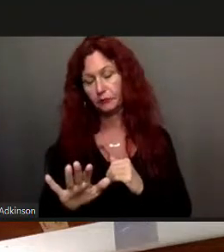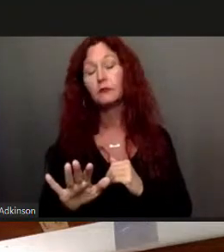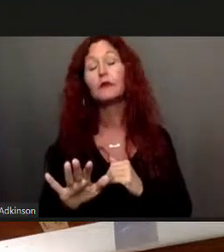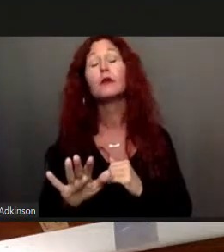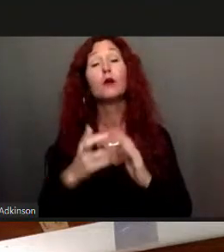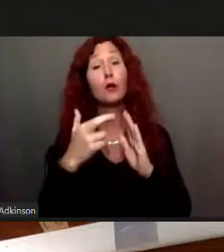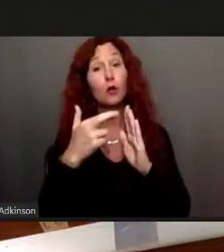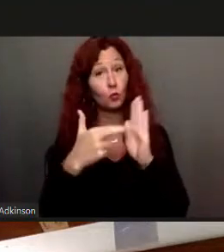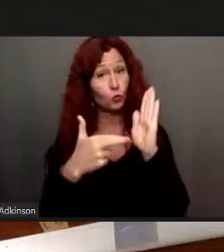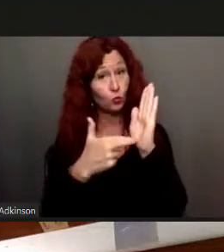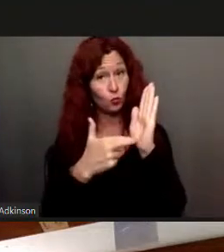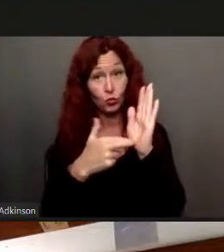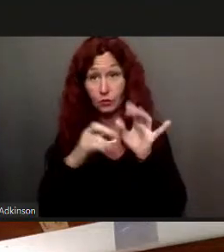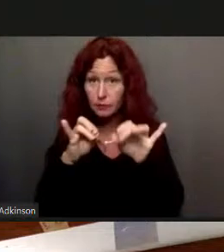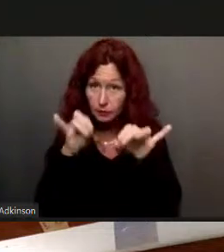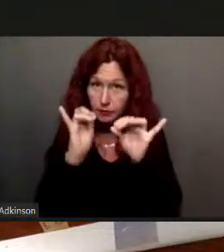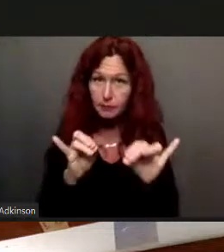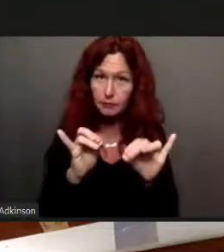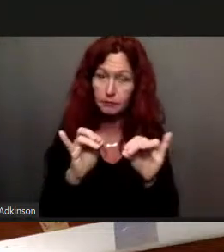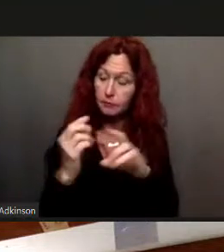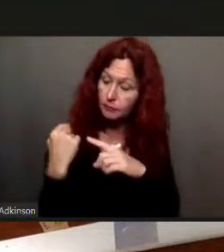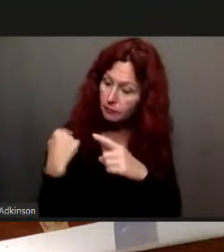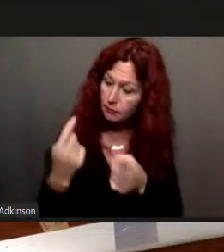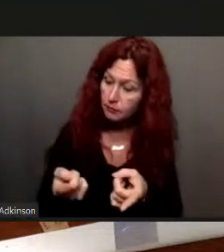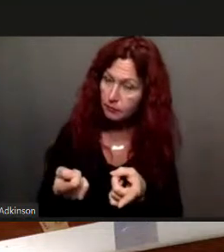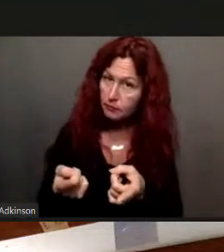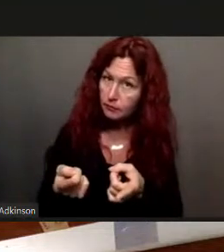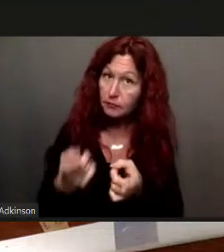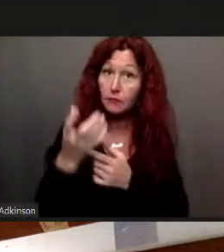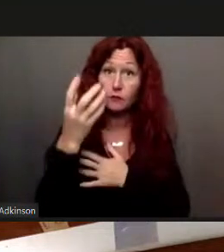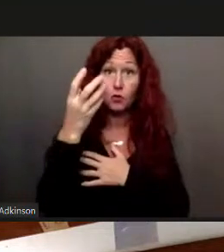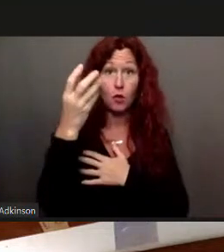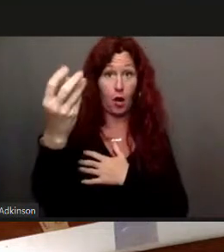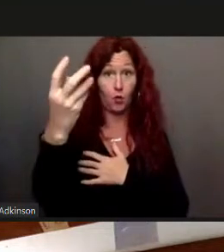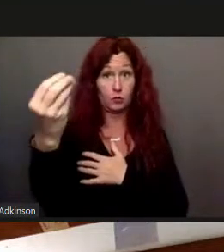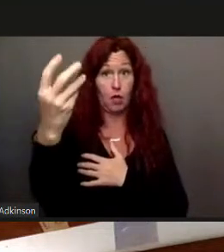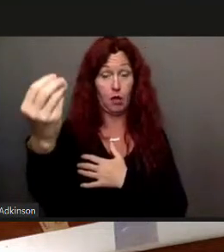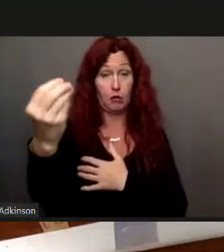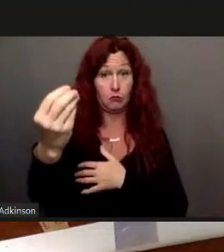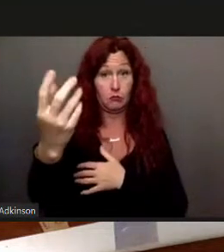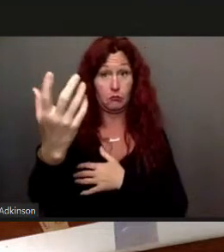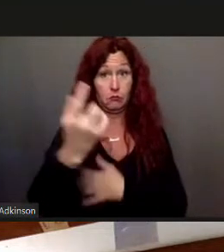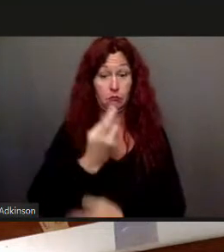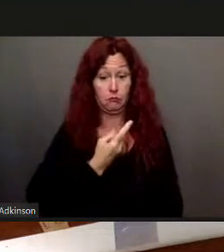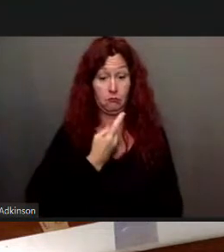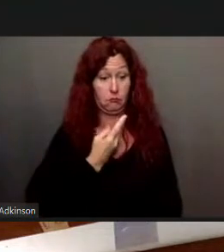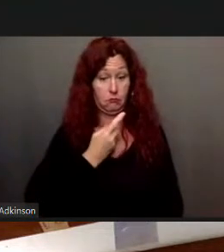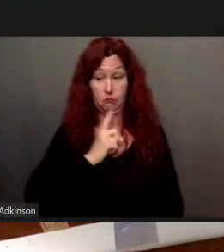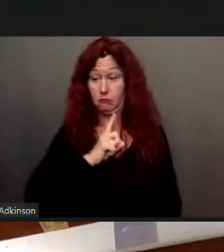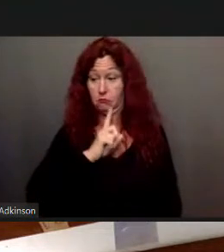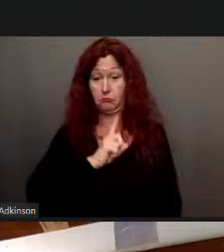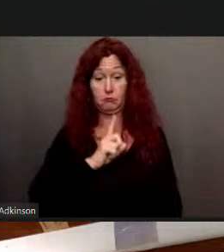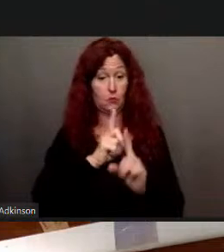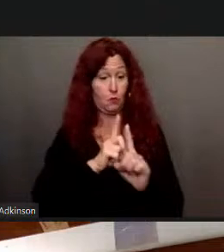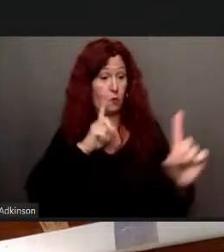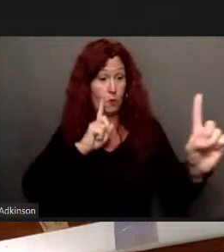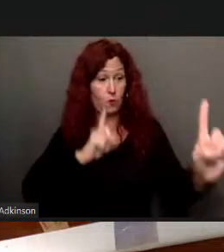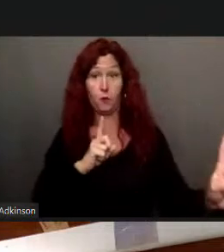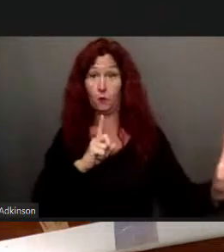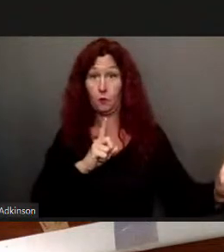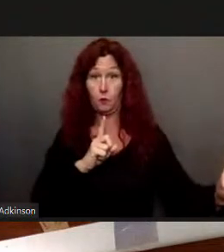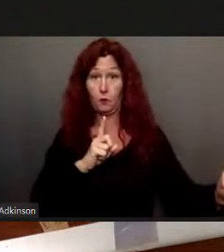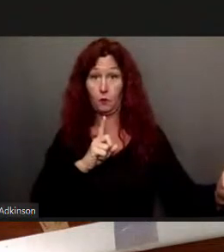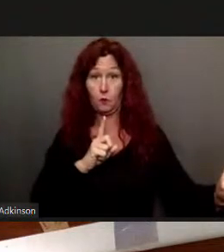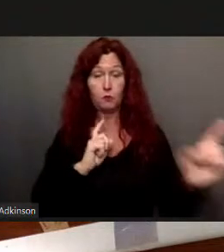has been for quite some time, is outside, if you're able to maintain a distance of 6 feet, you don't have to wear a mask.